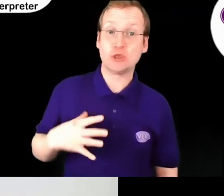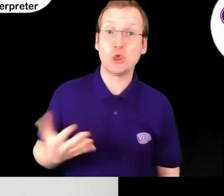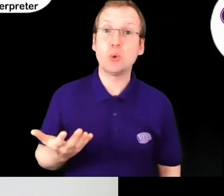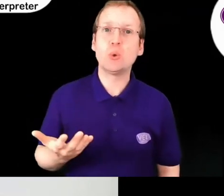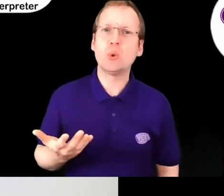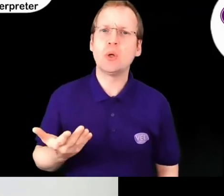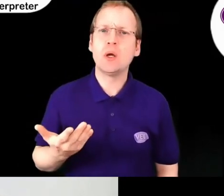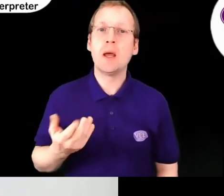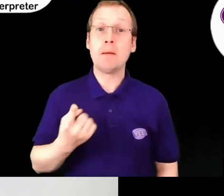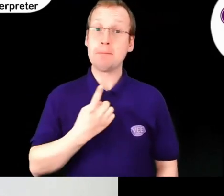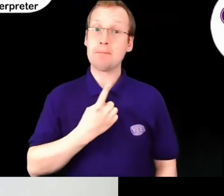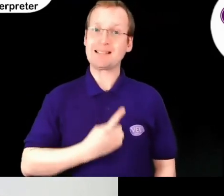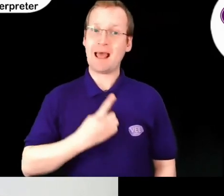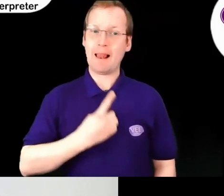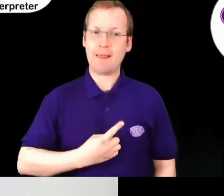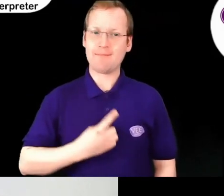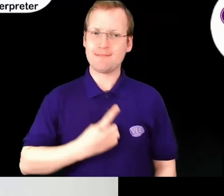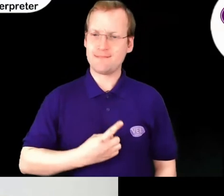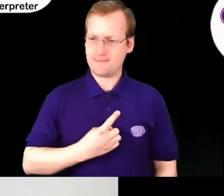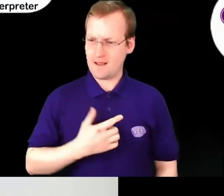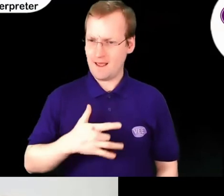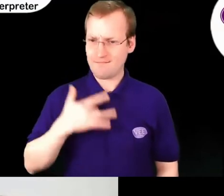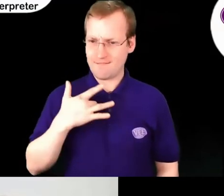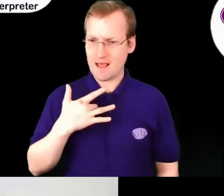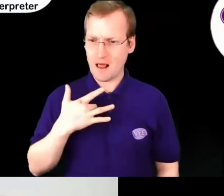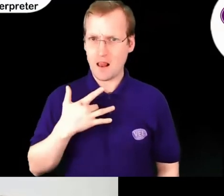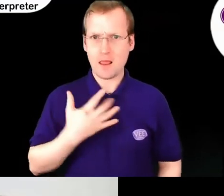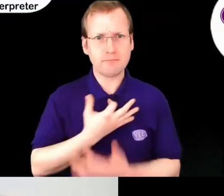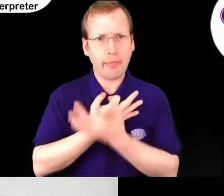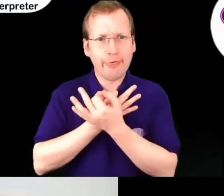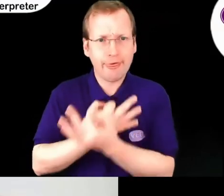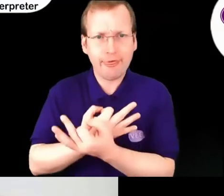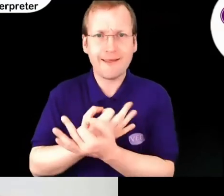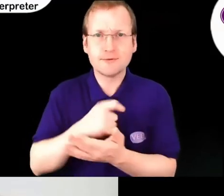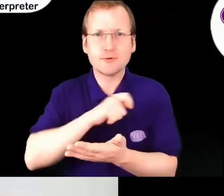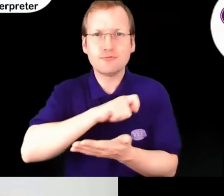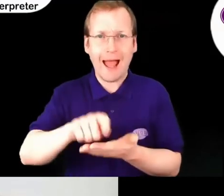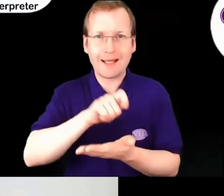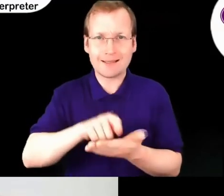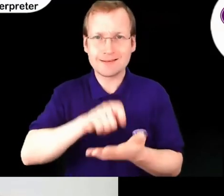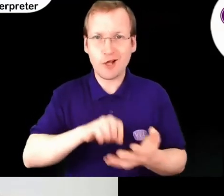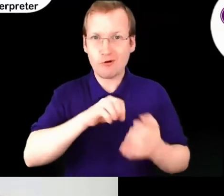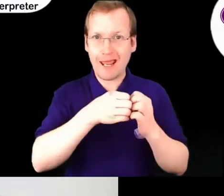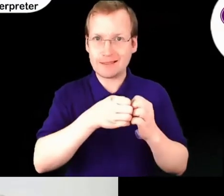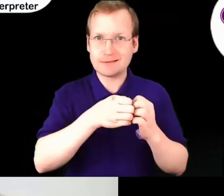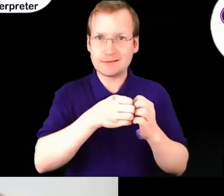Both within myself, I feel, you know, a compulsion, but also when you identify